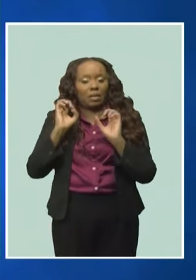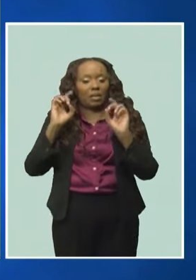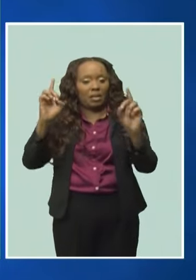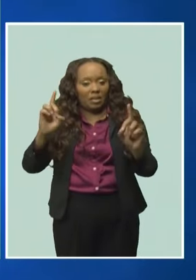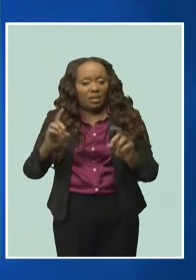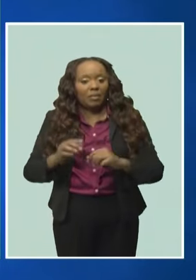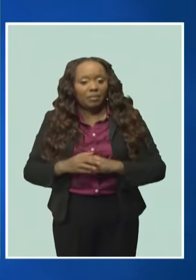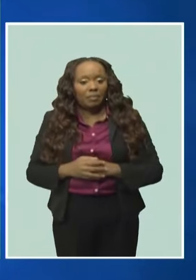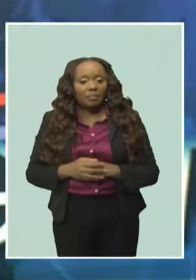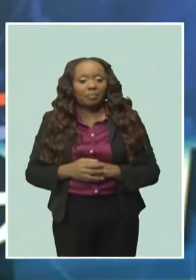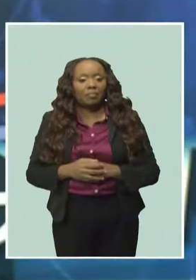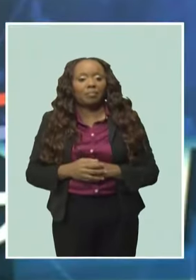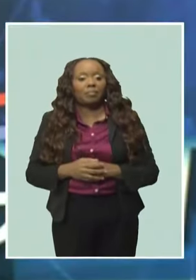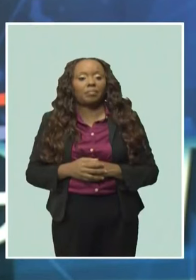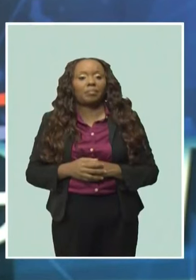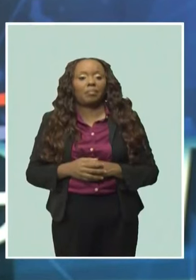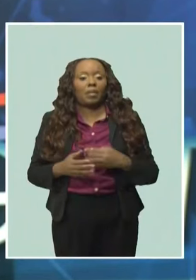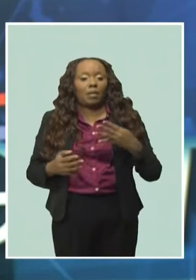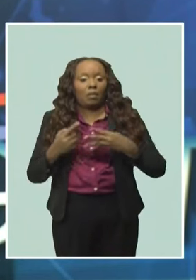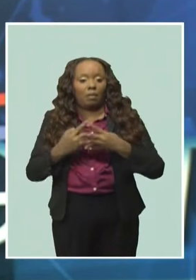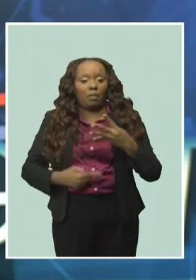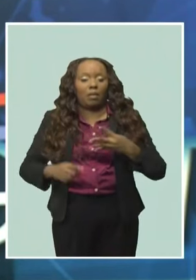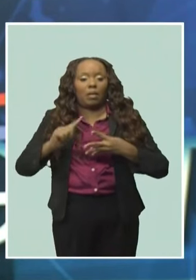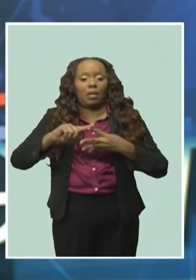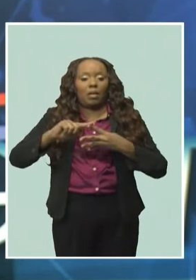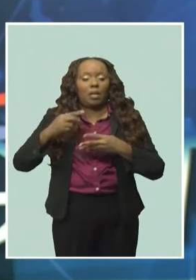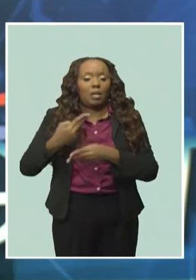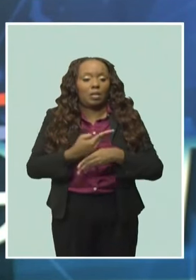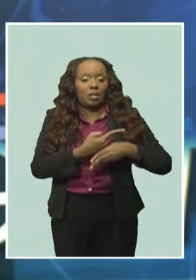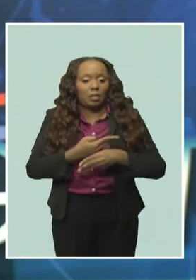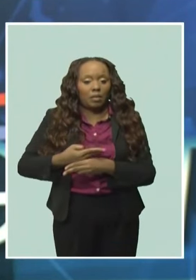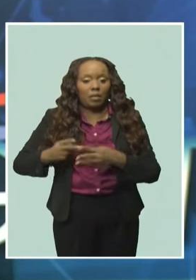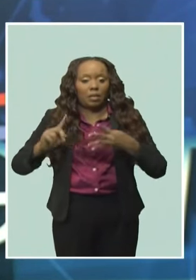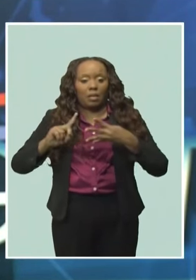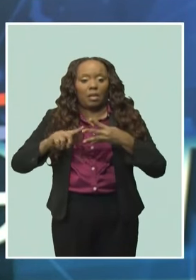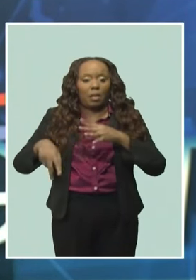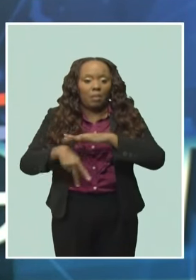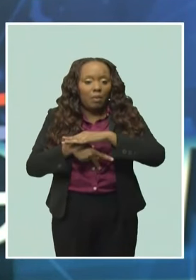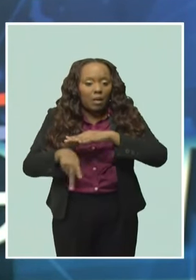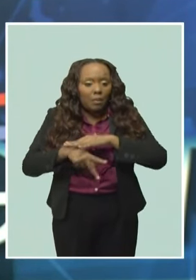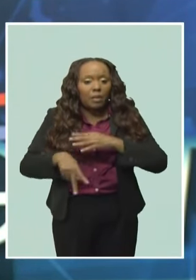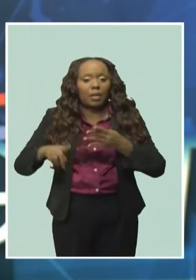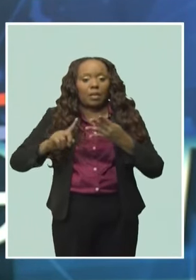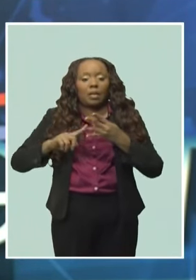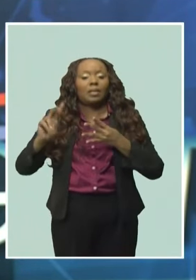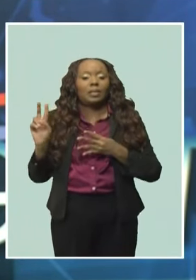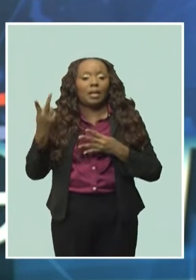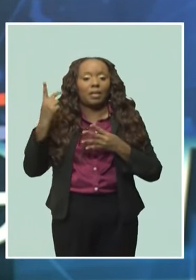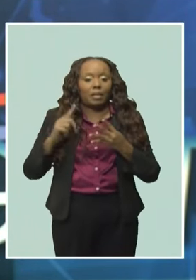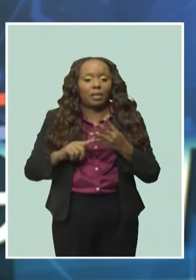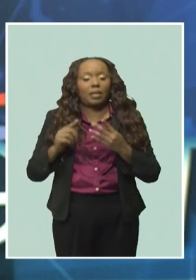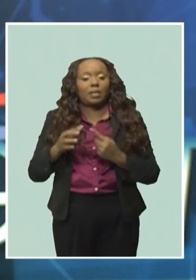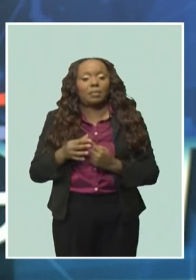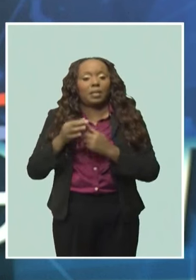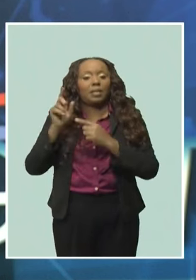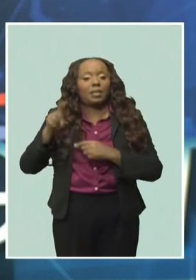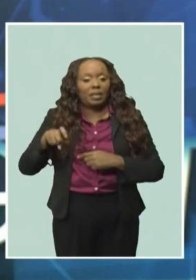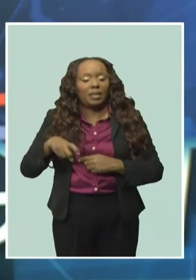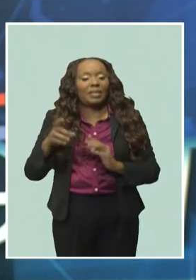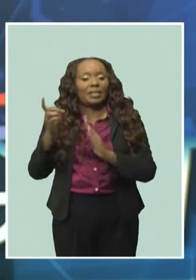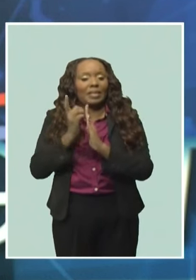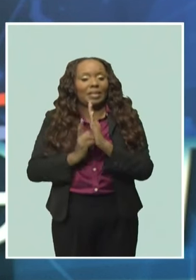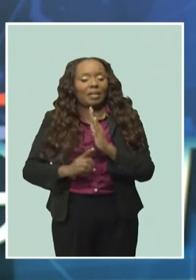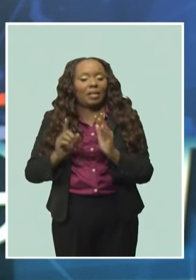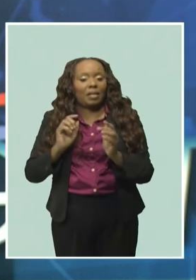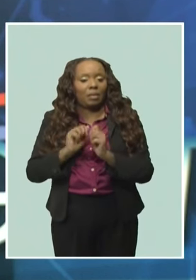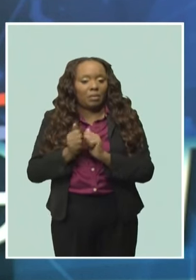other officials. There are four categories for the designs: nursery, primary, secondary, and special needs. Dr. Duguid says